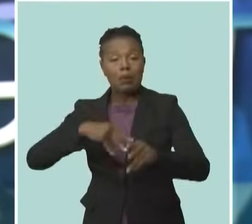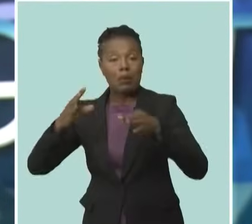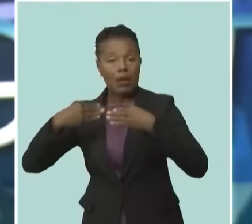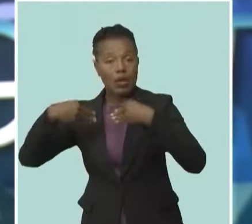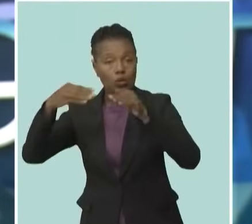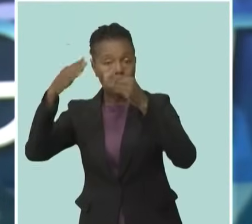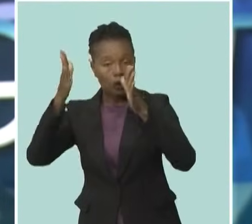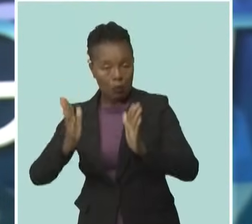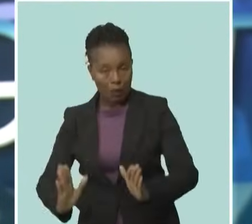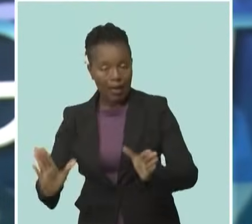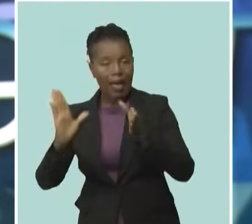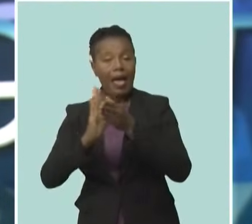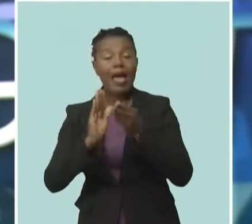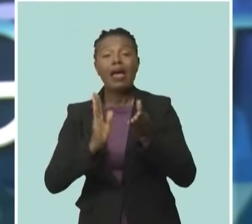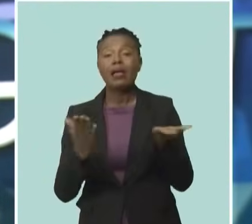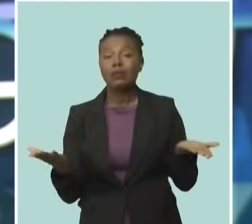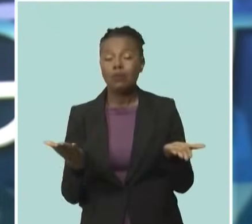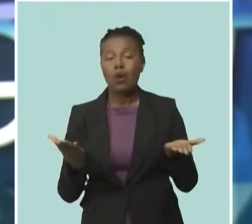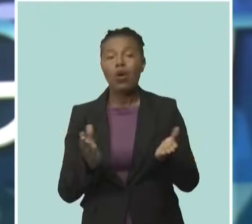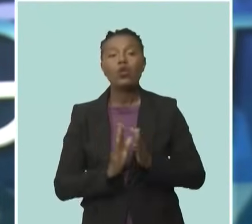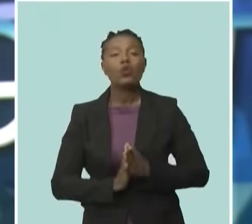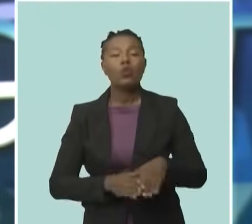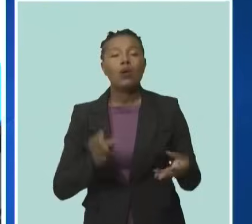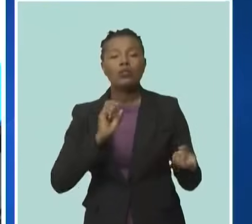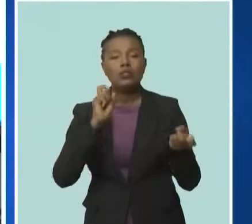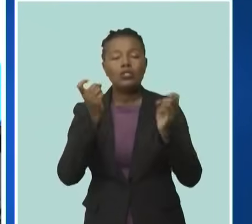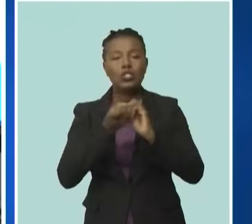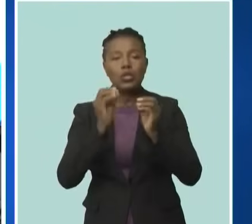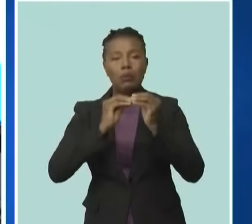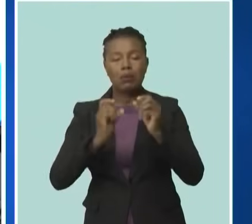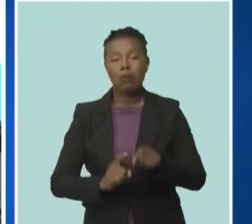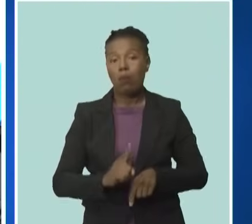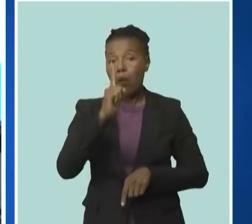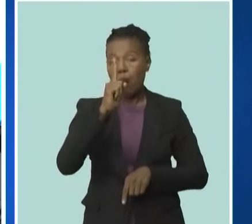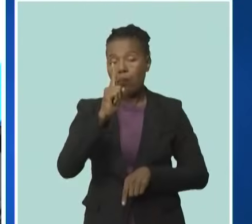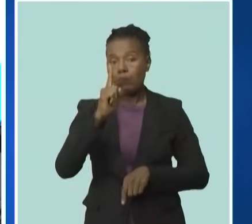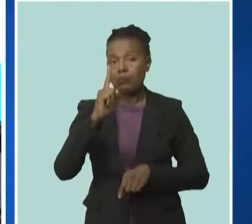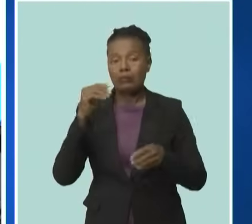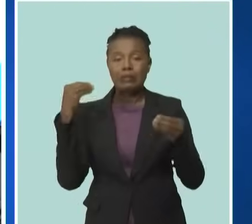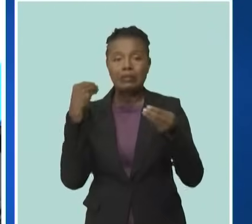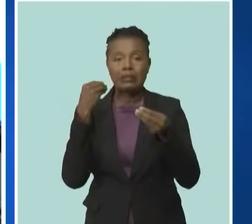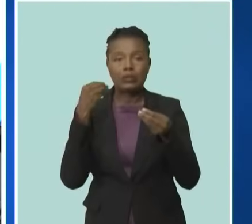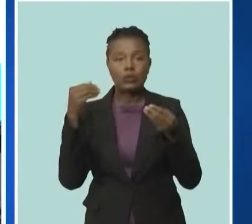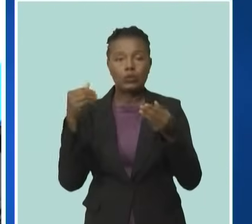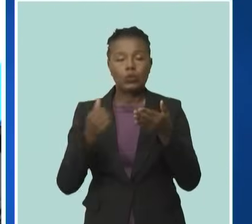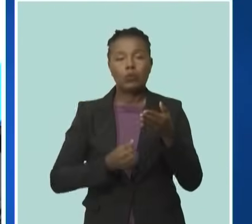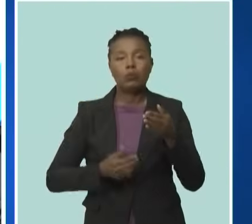their purchase to the nearest dollar. So, for example, if your bill comes to